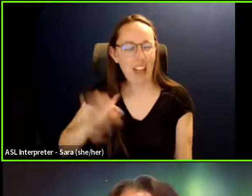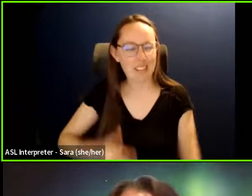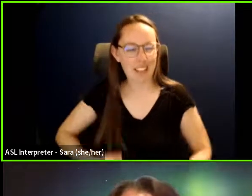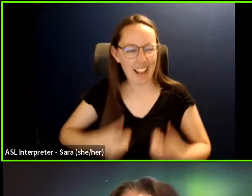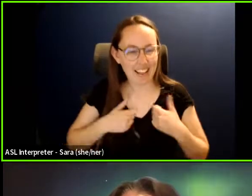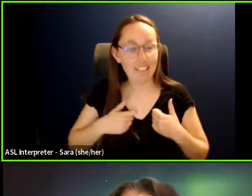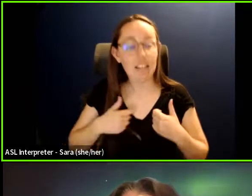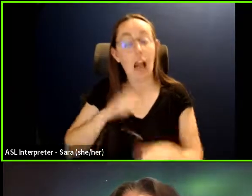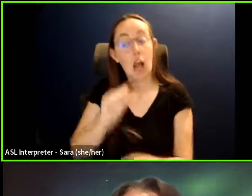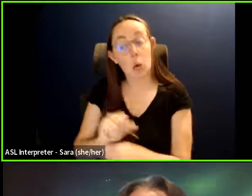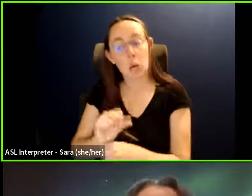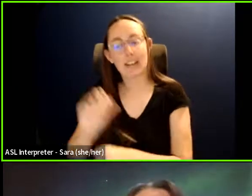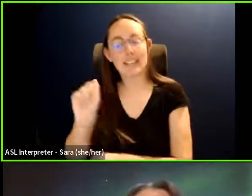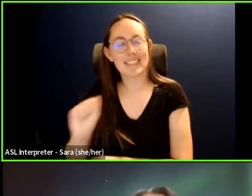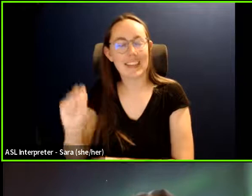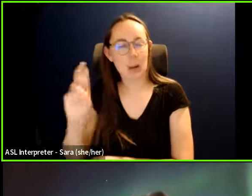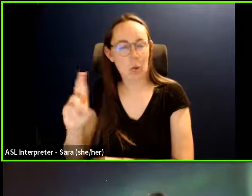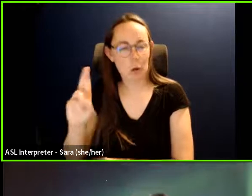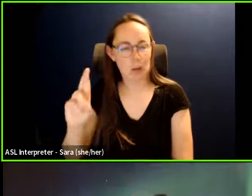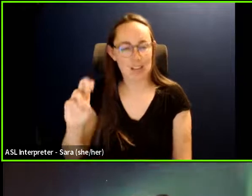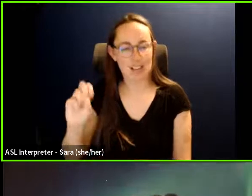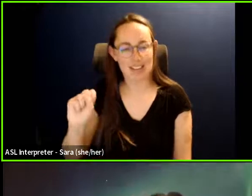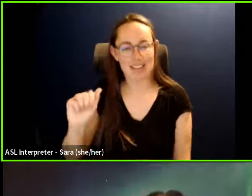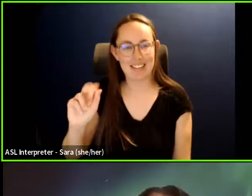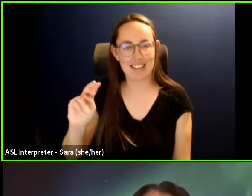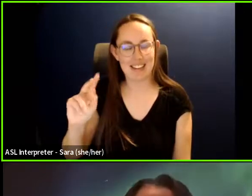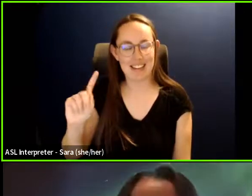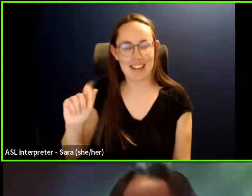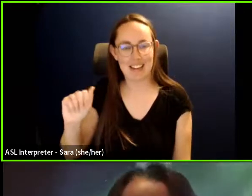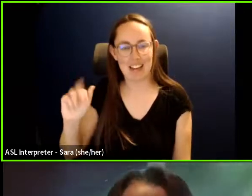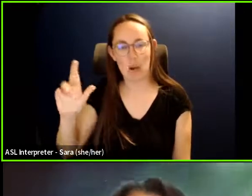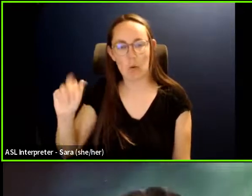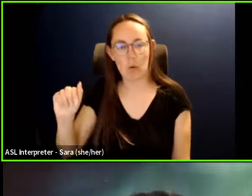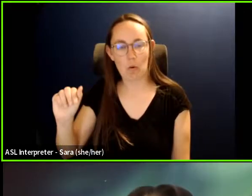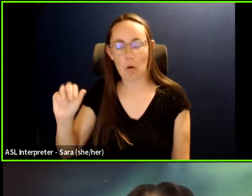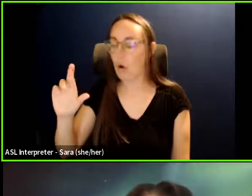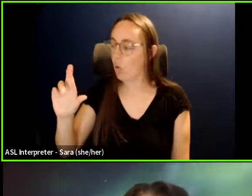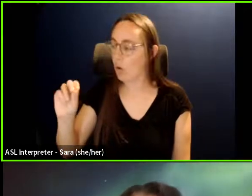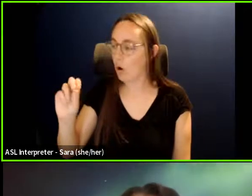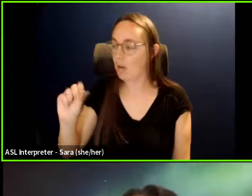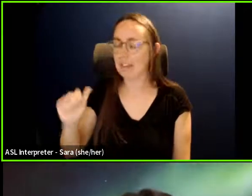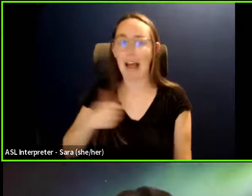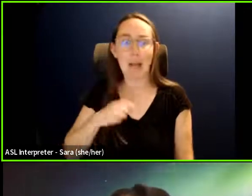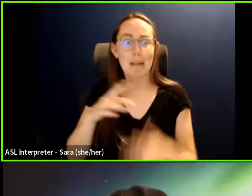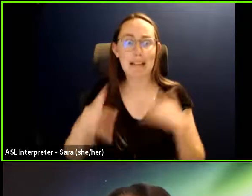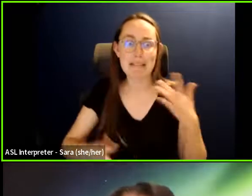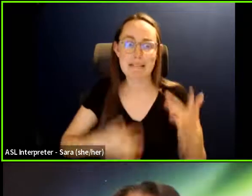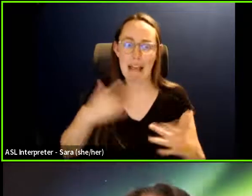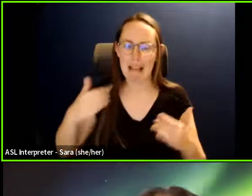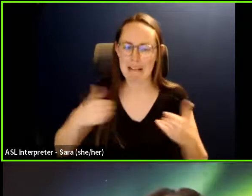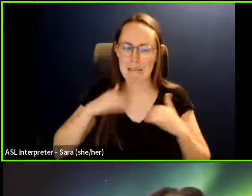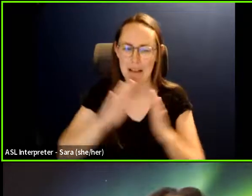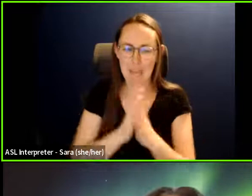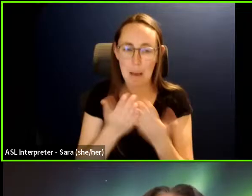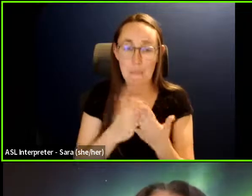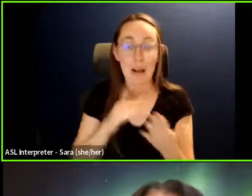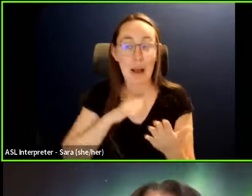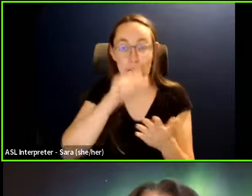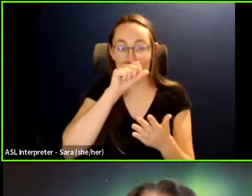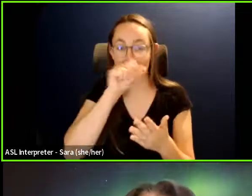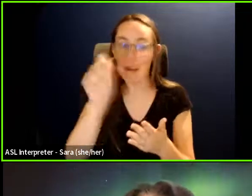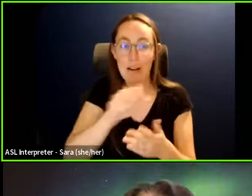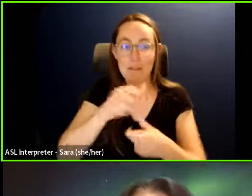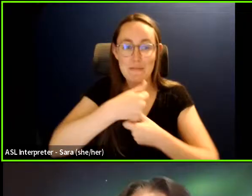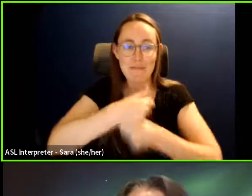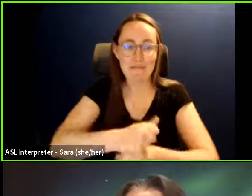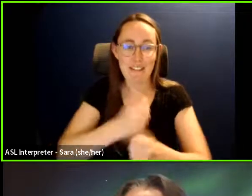excited to have the book because I was thinking, I want that book when I saw it. I love making things. So thank you. I'm glad I won this